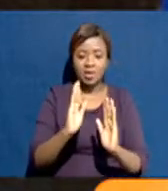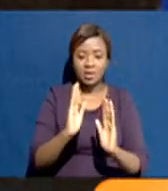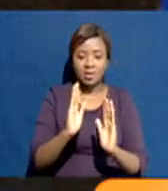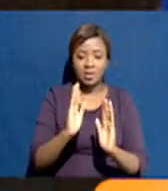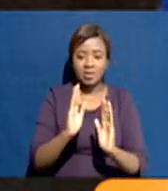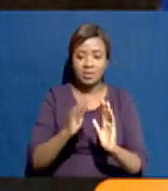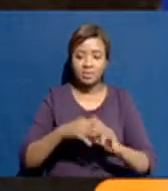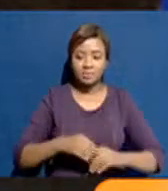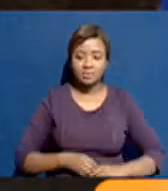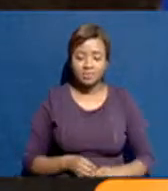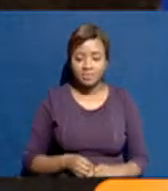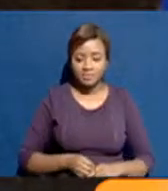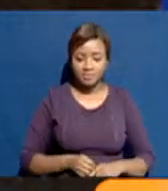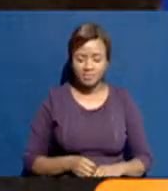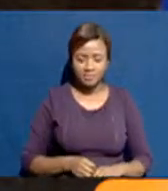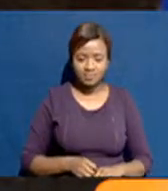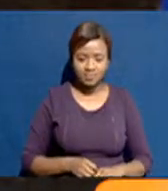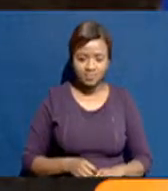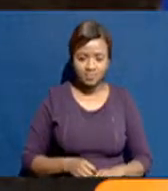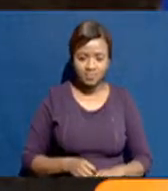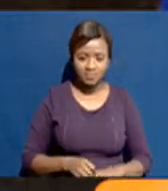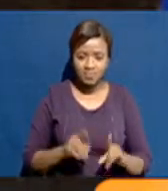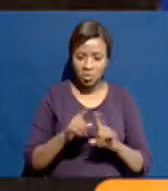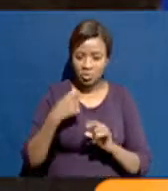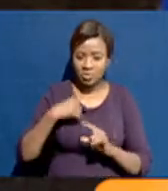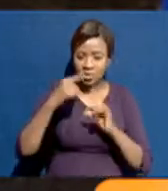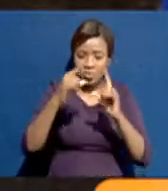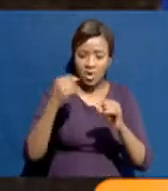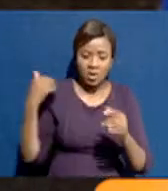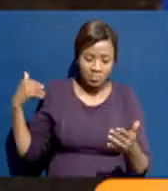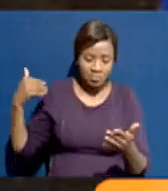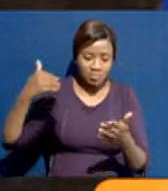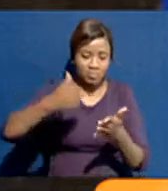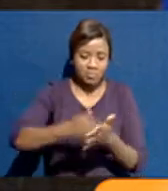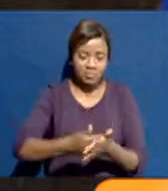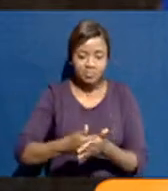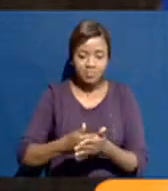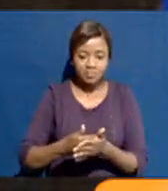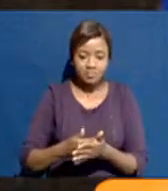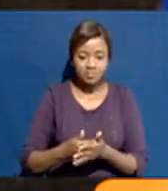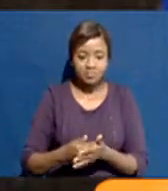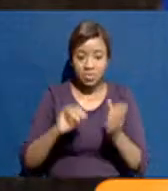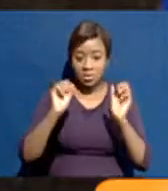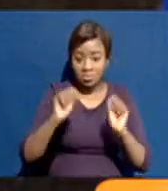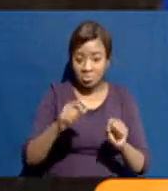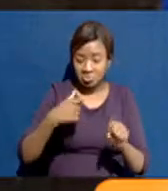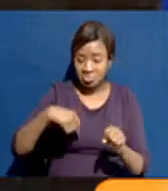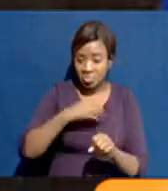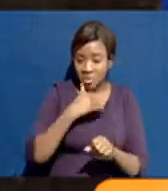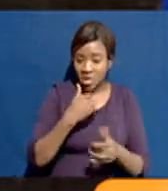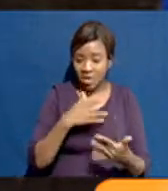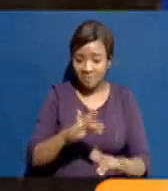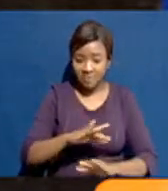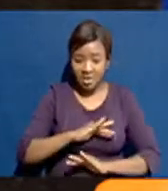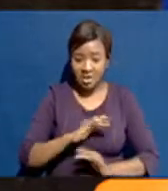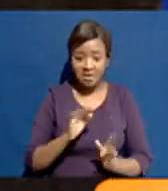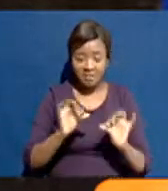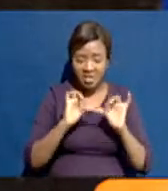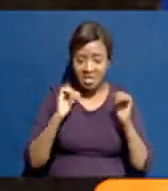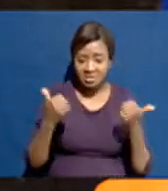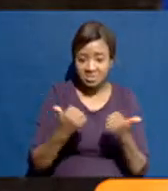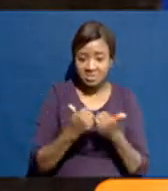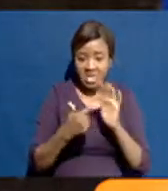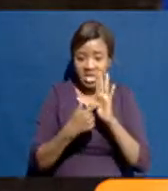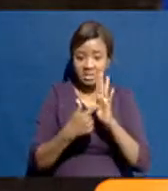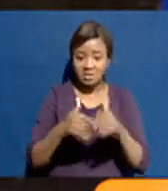building. I've been saying this for a long time. For example, had we have sufficient agency, for example, for a young